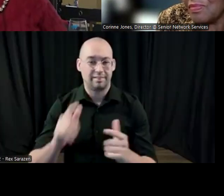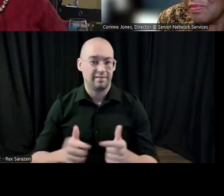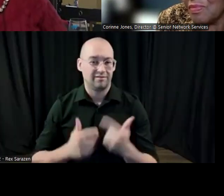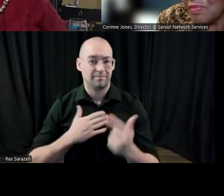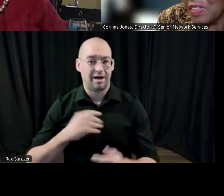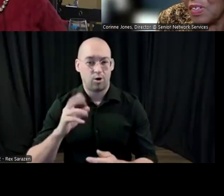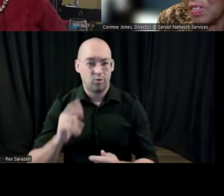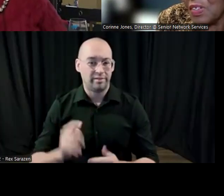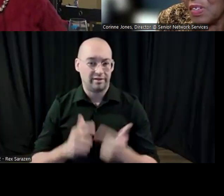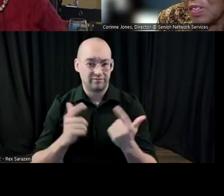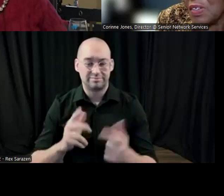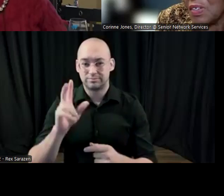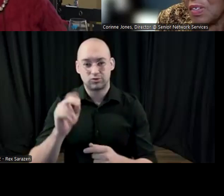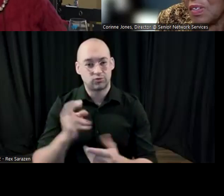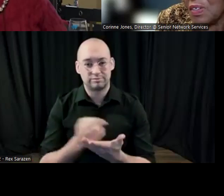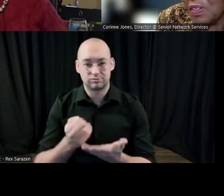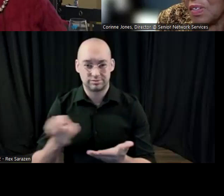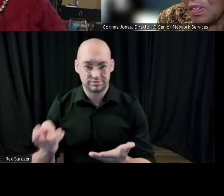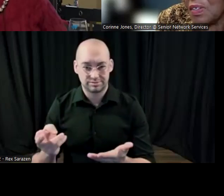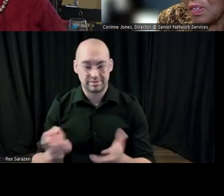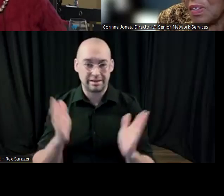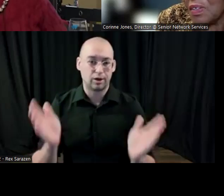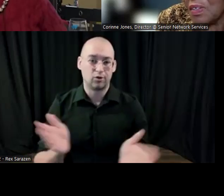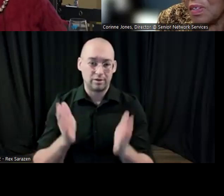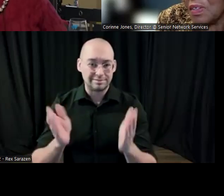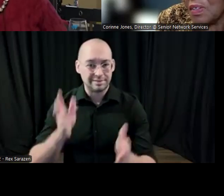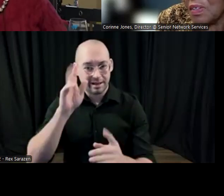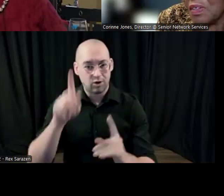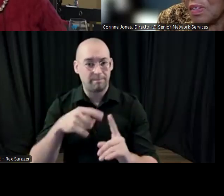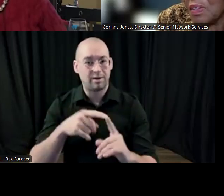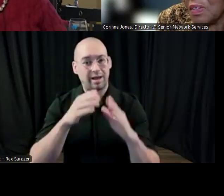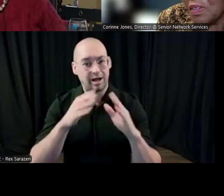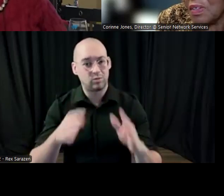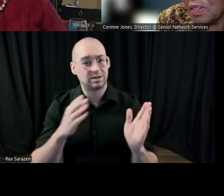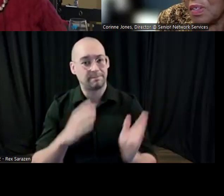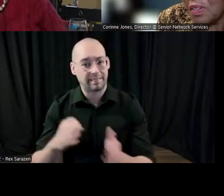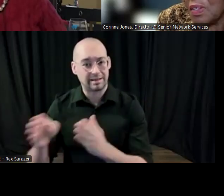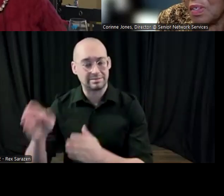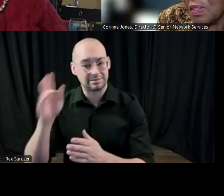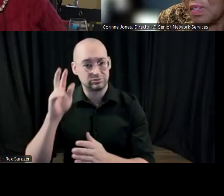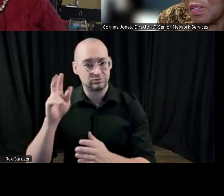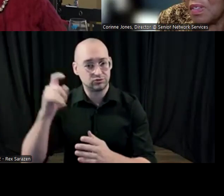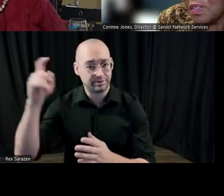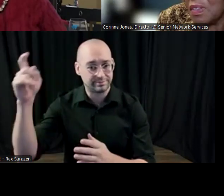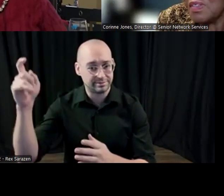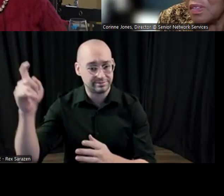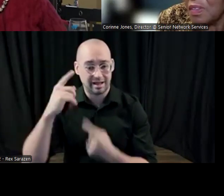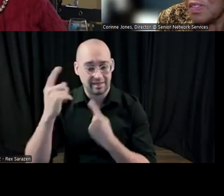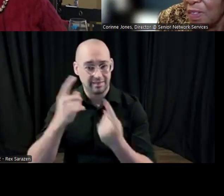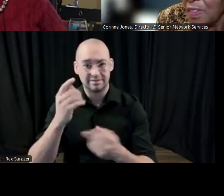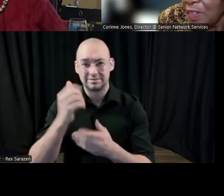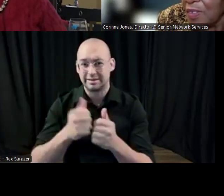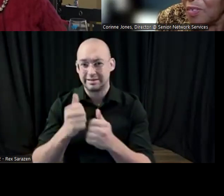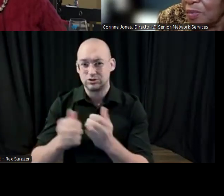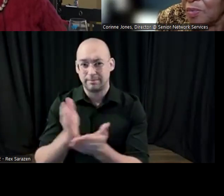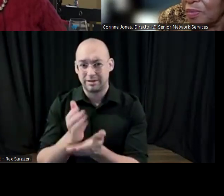So while it's encouraging to hear about all of the housing plans and the dreams, because I think it's in every budget, every